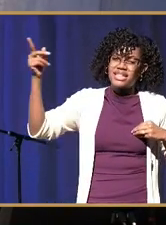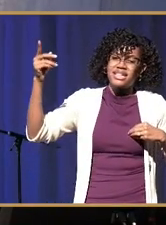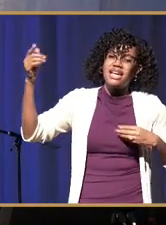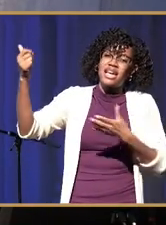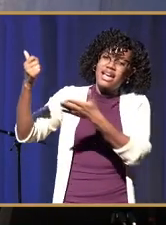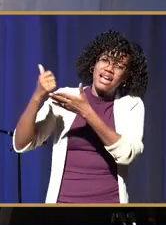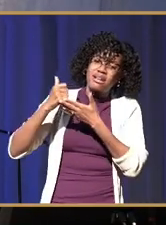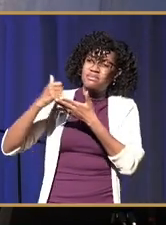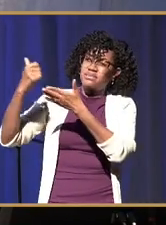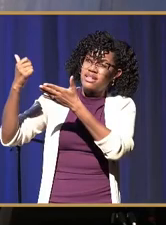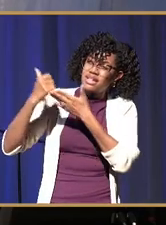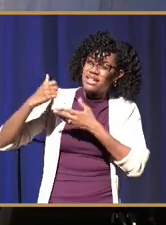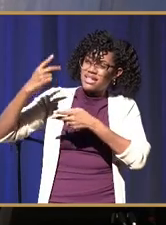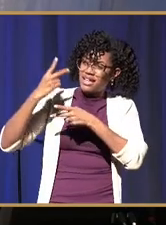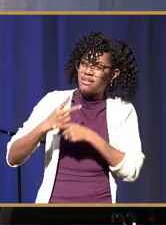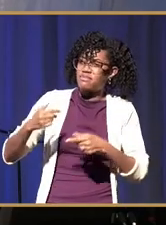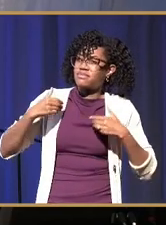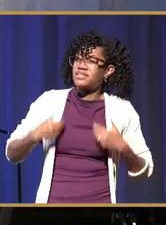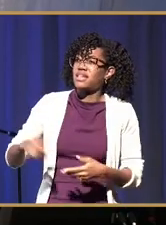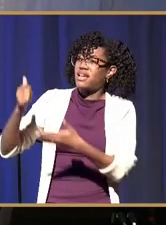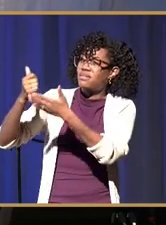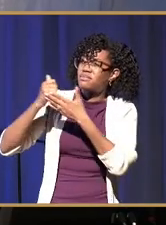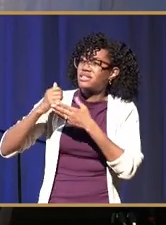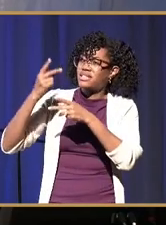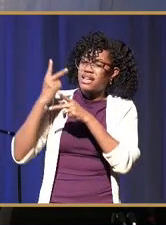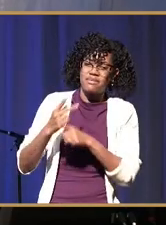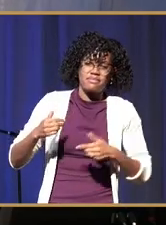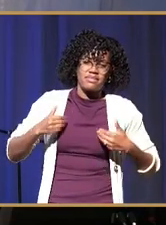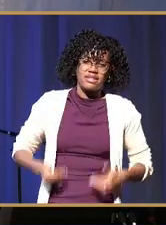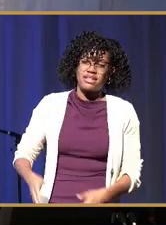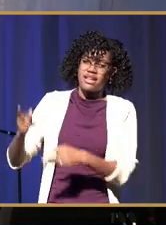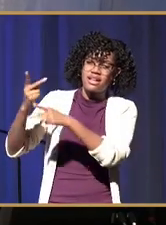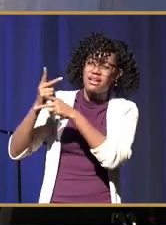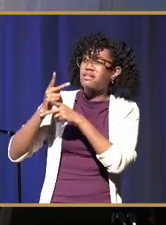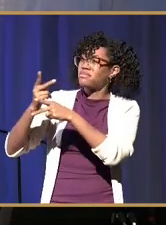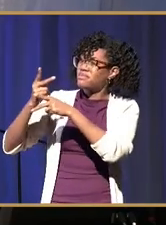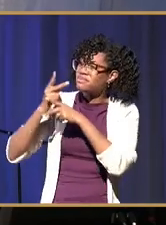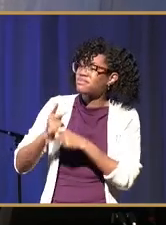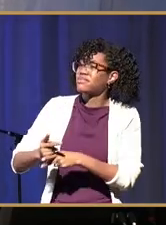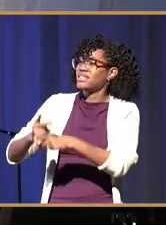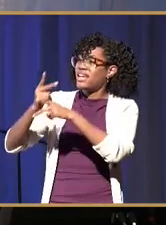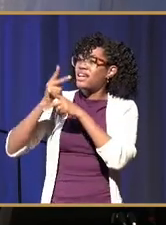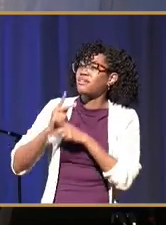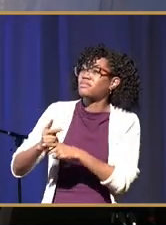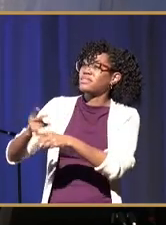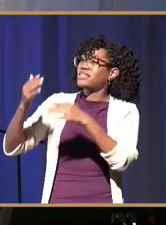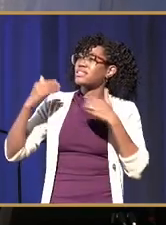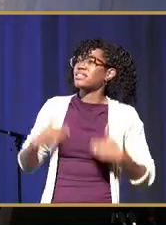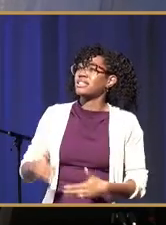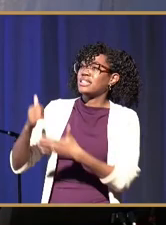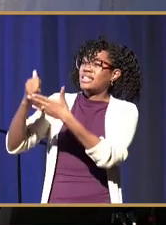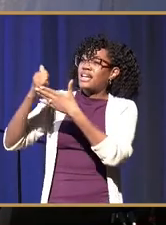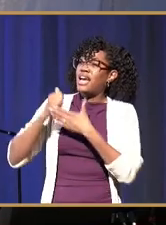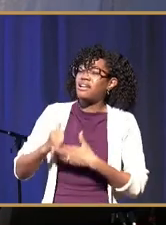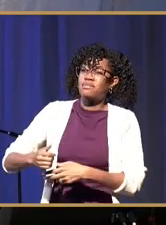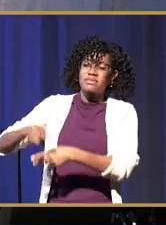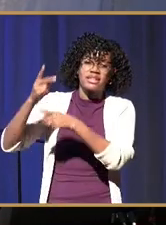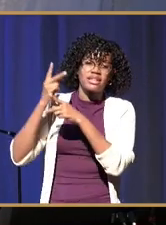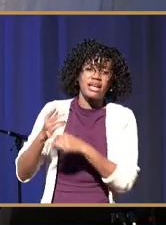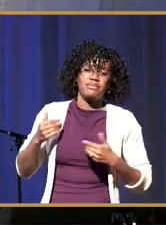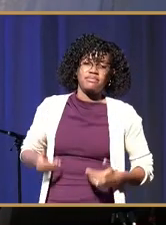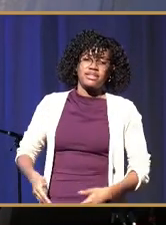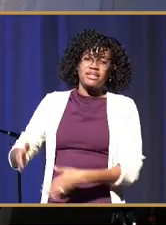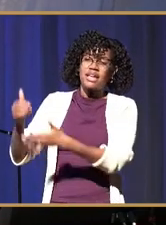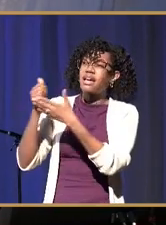helped me, kept me, helped me, kept me, helped me, kept me, helped me, kept me, helped me, kept me, helped